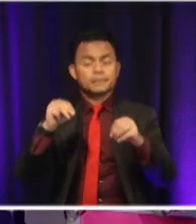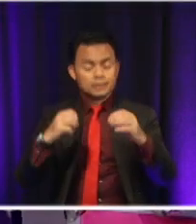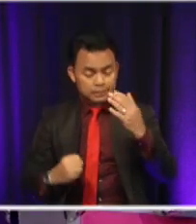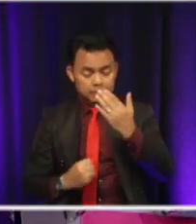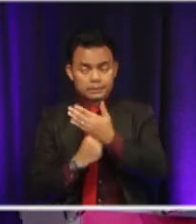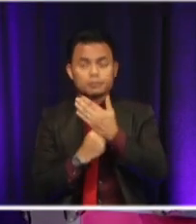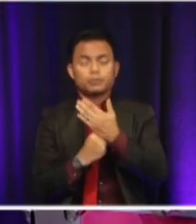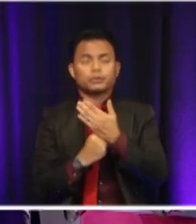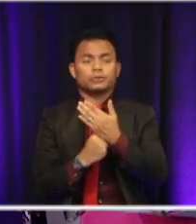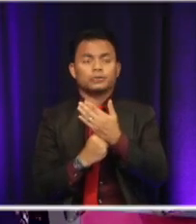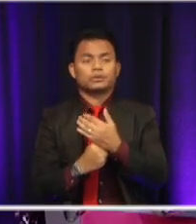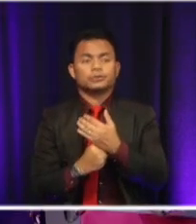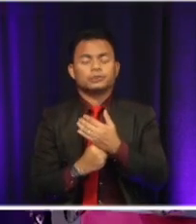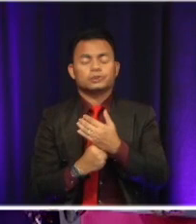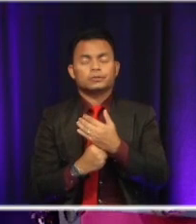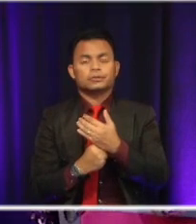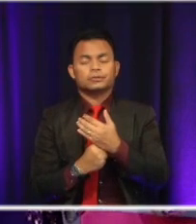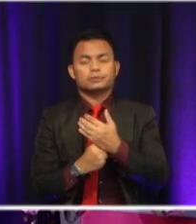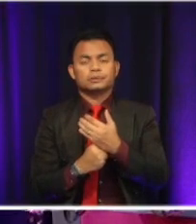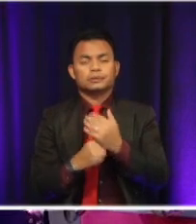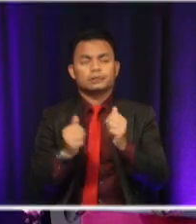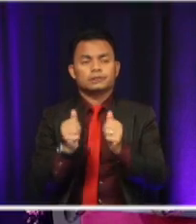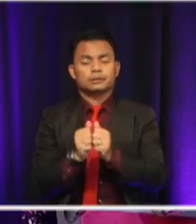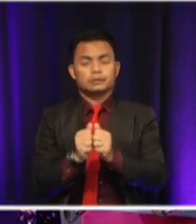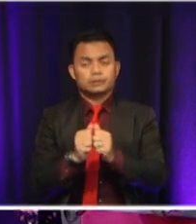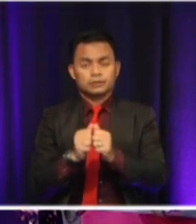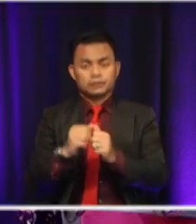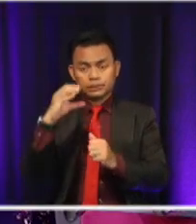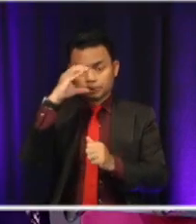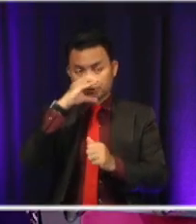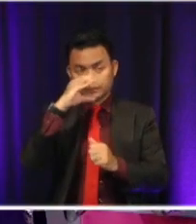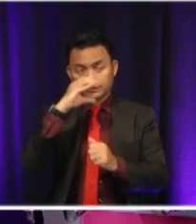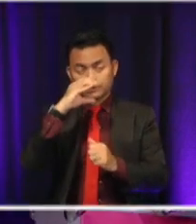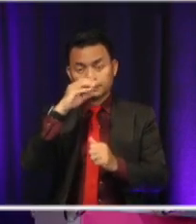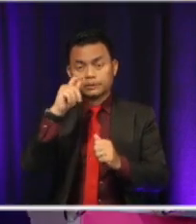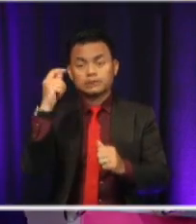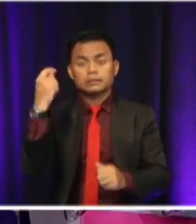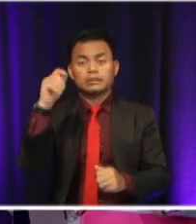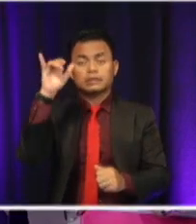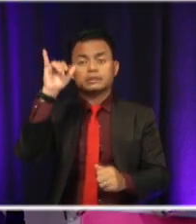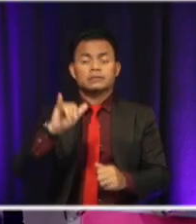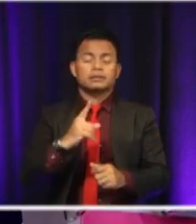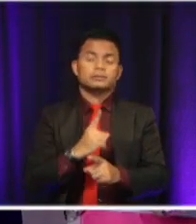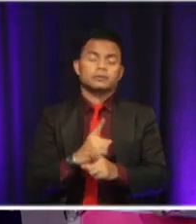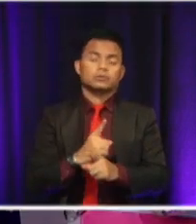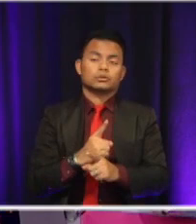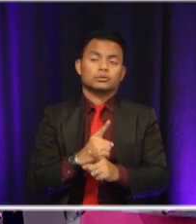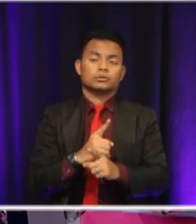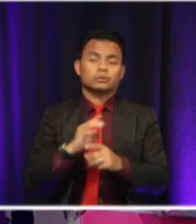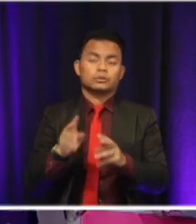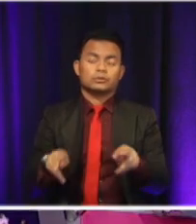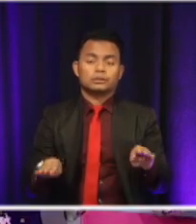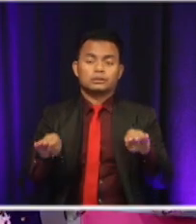by quoting the appropriate, the suitable textual evidence. Let's take a look at what happens